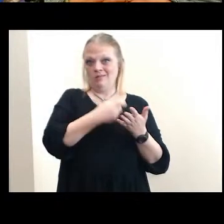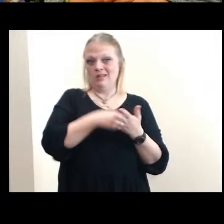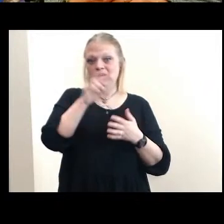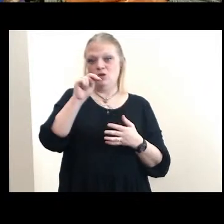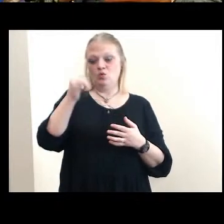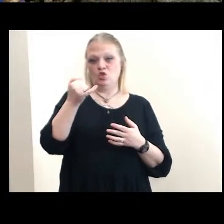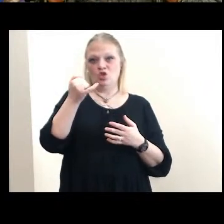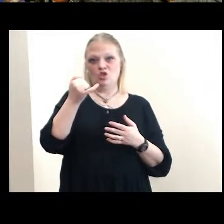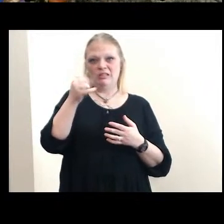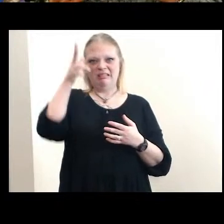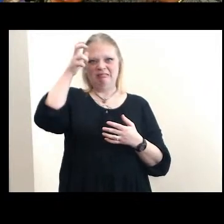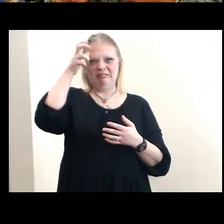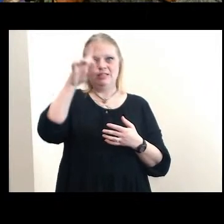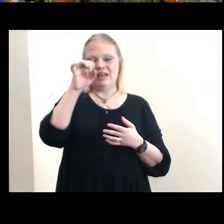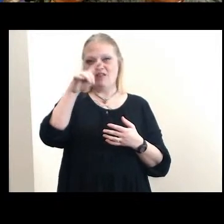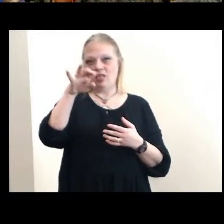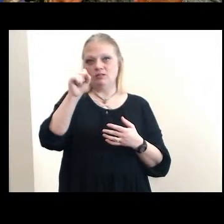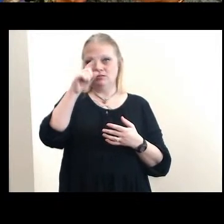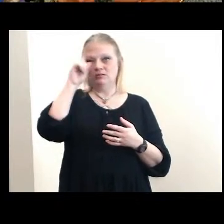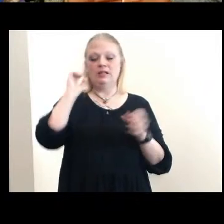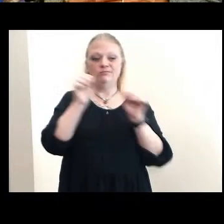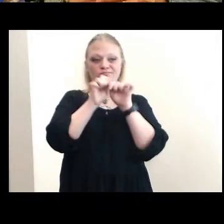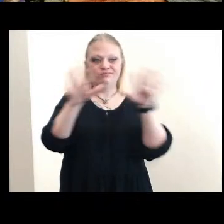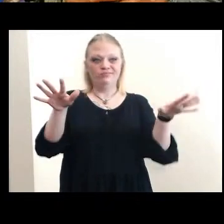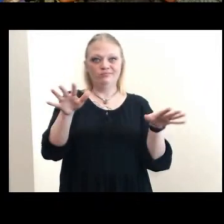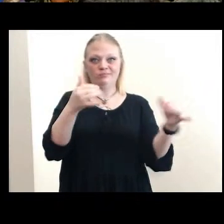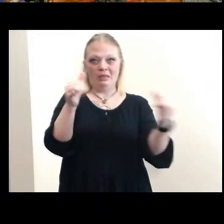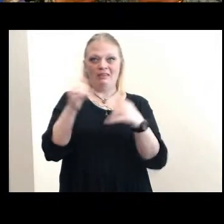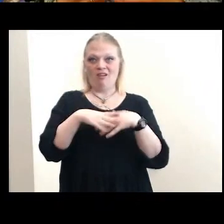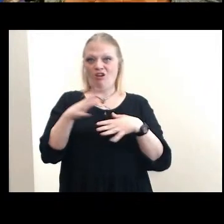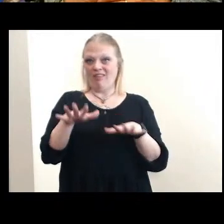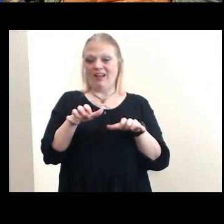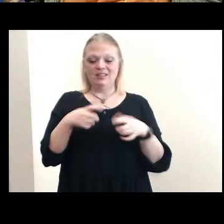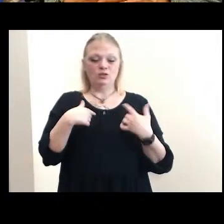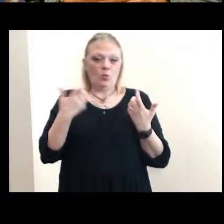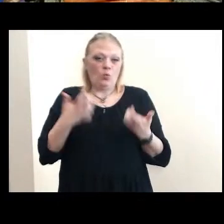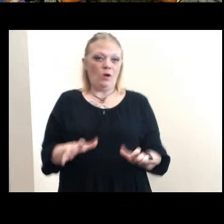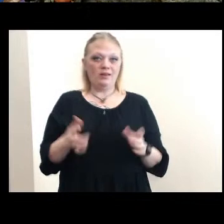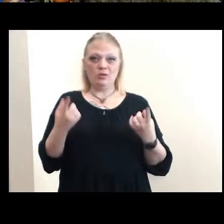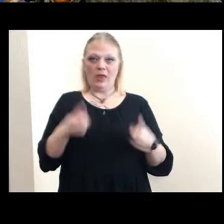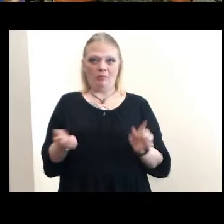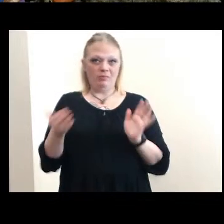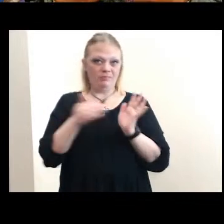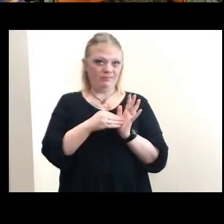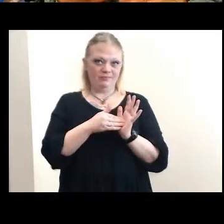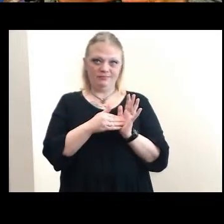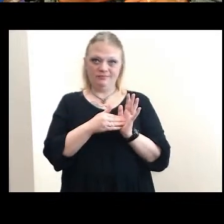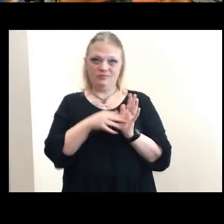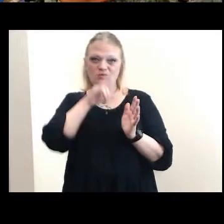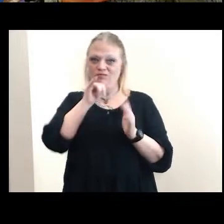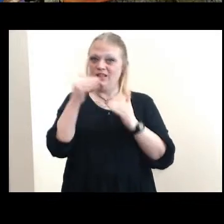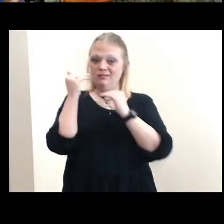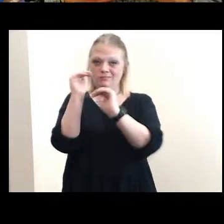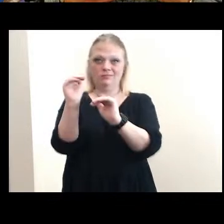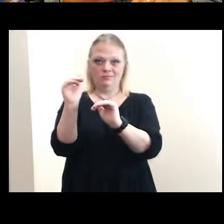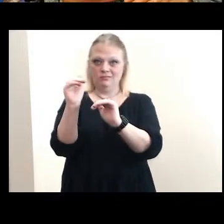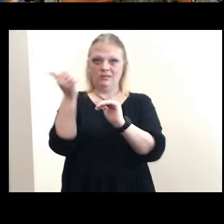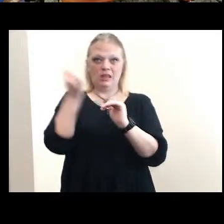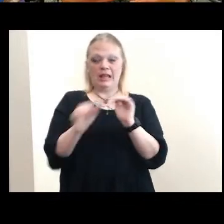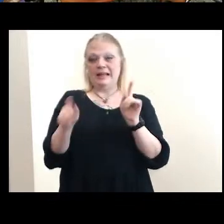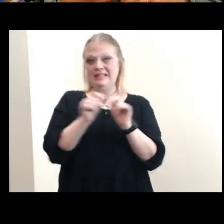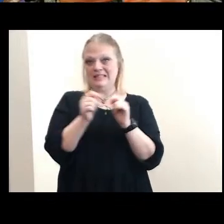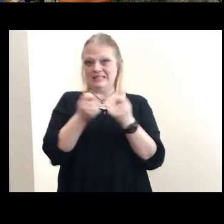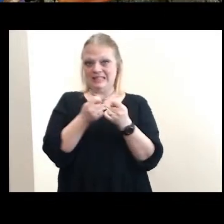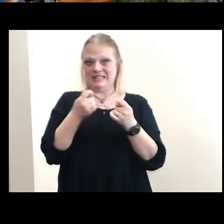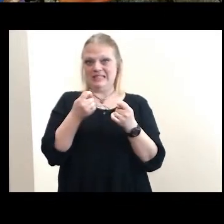Jersey Devils, that there was transmission playing on the ice. We don't want that to happen again, so we're really limiting any teams